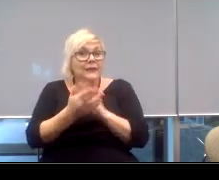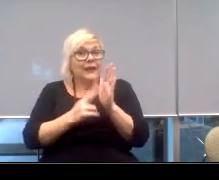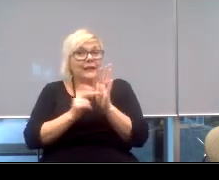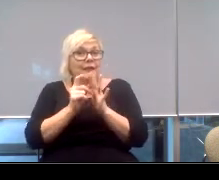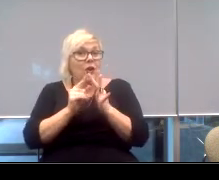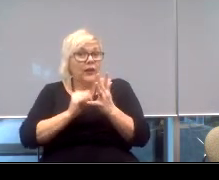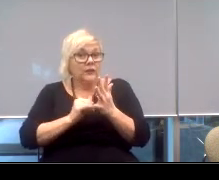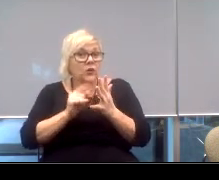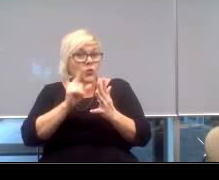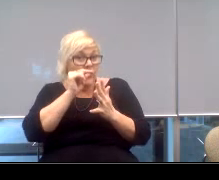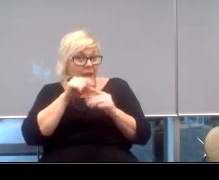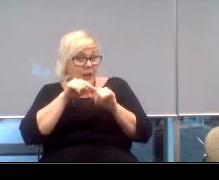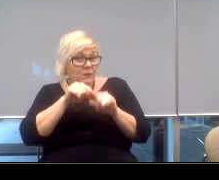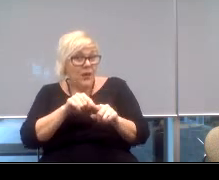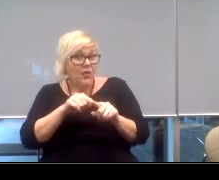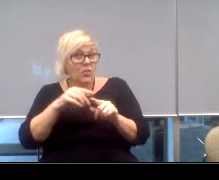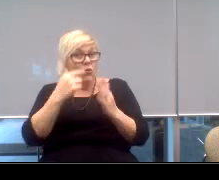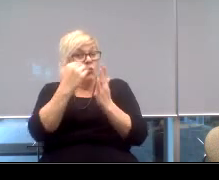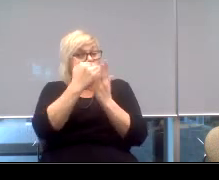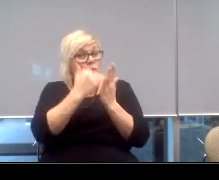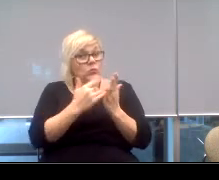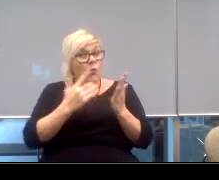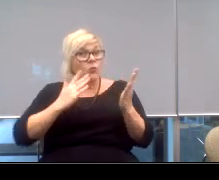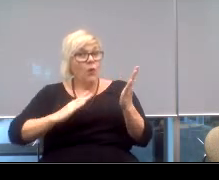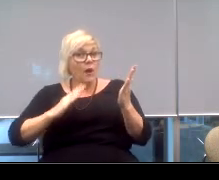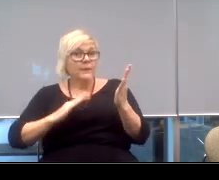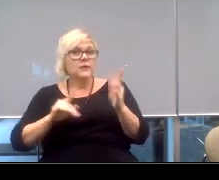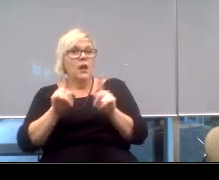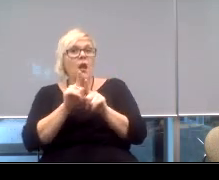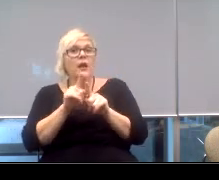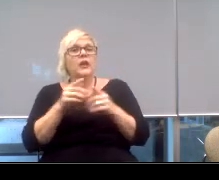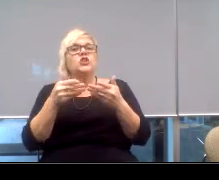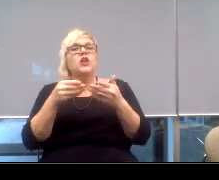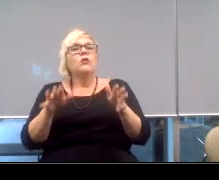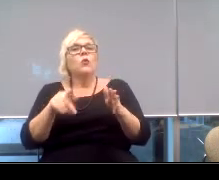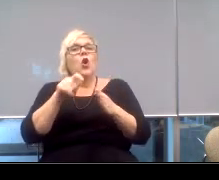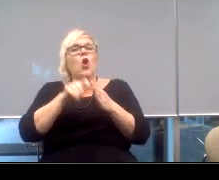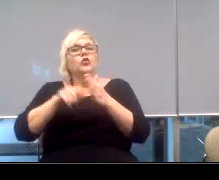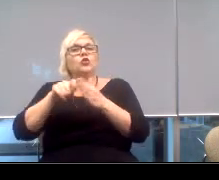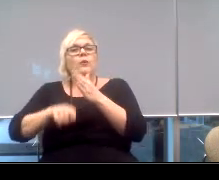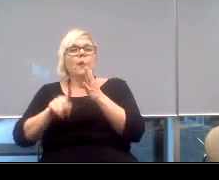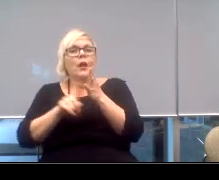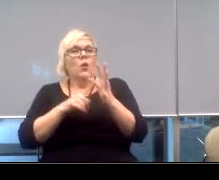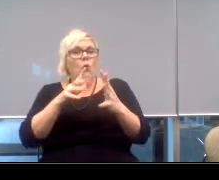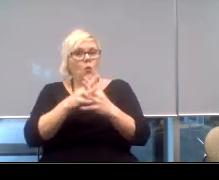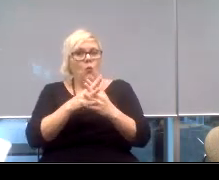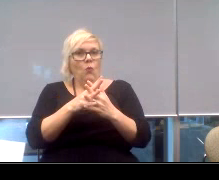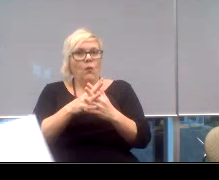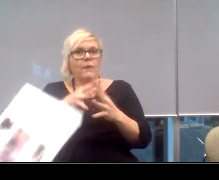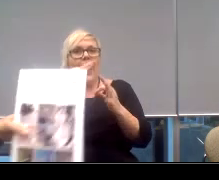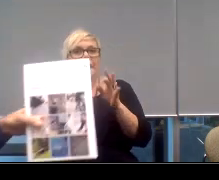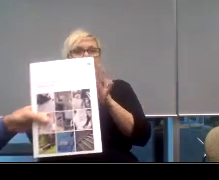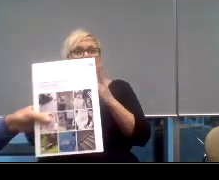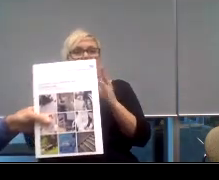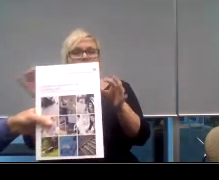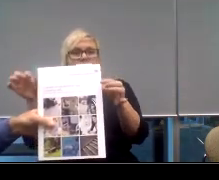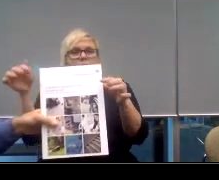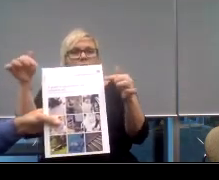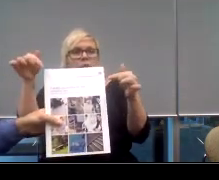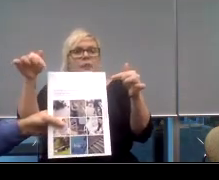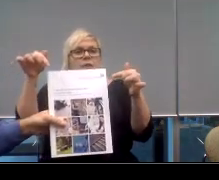the rules or requirements, such as general consumer law. Now, I'll get Danielle to hold up for you.